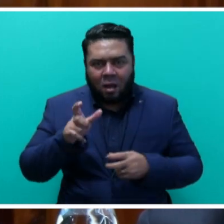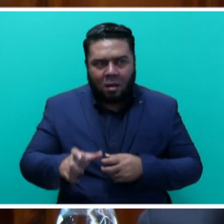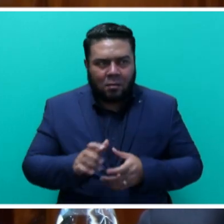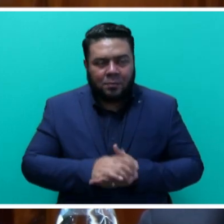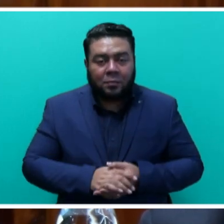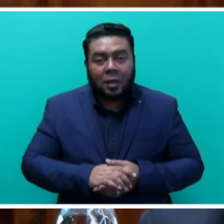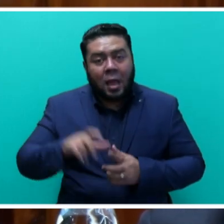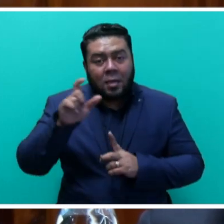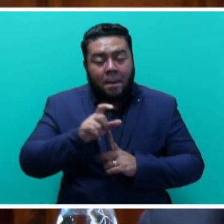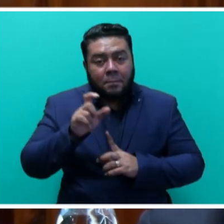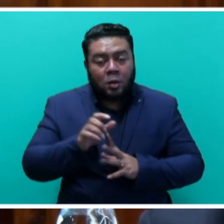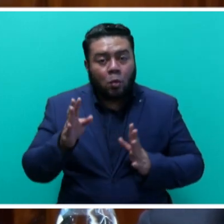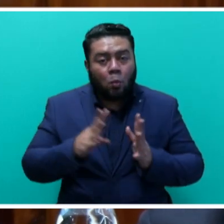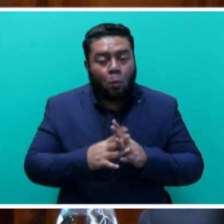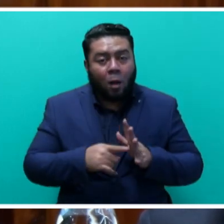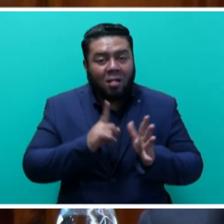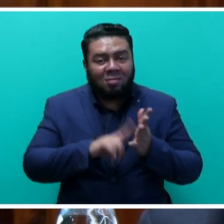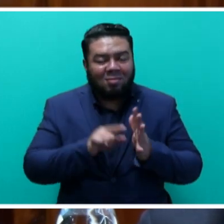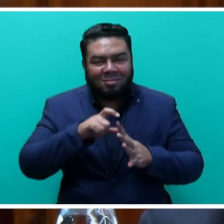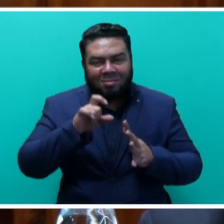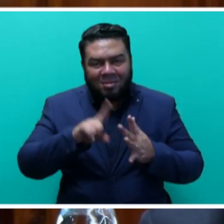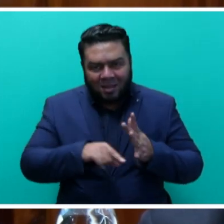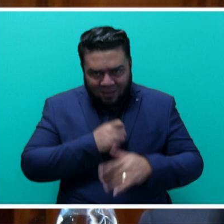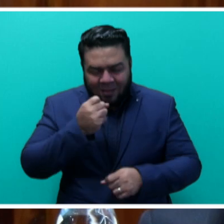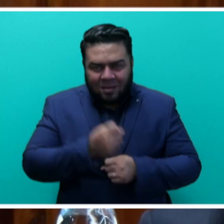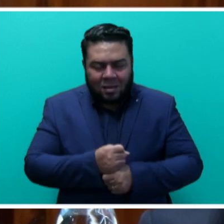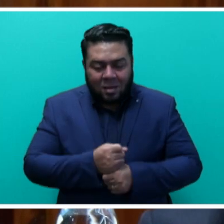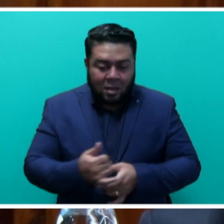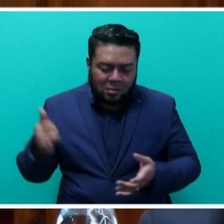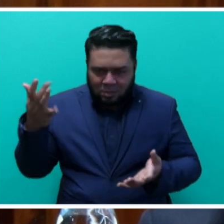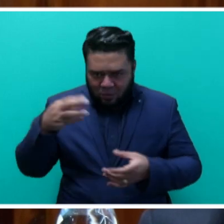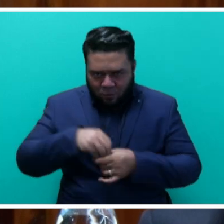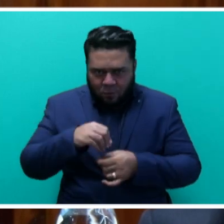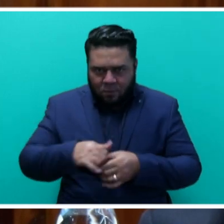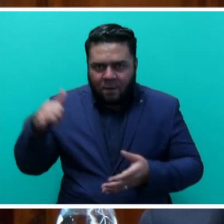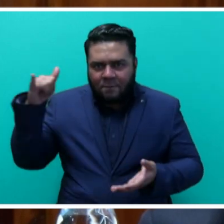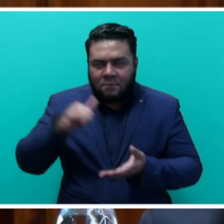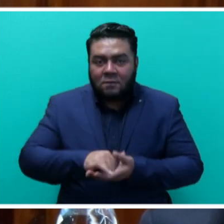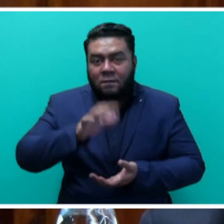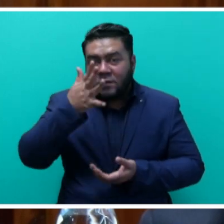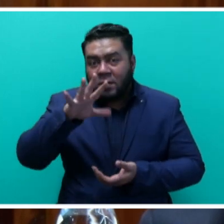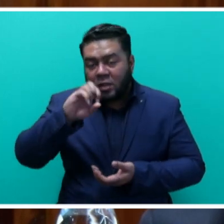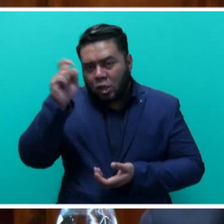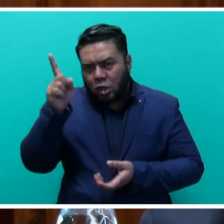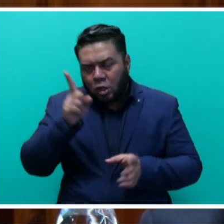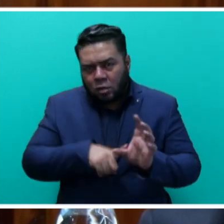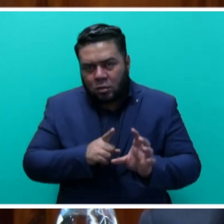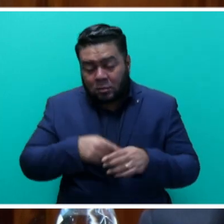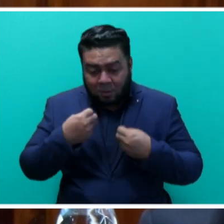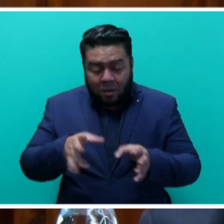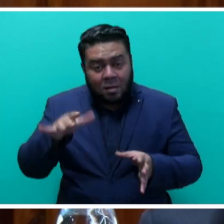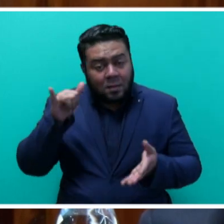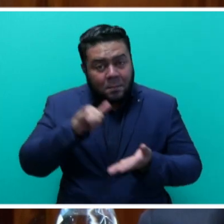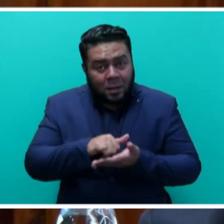Captain Walding has been involved in the aviation industry for 5 decades, starting as a pilot